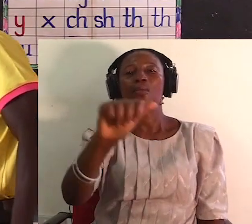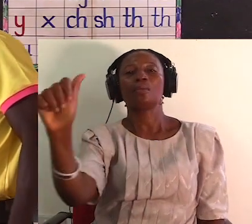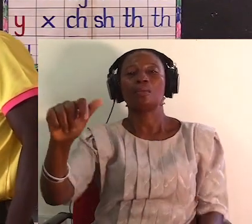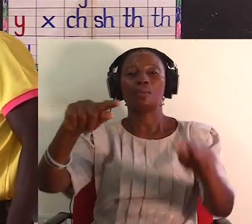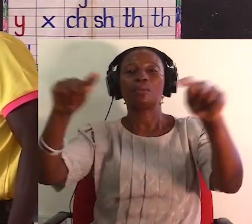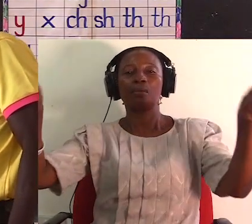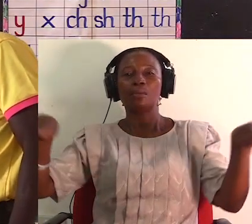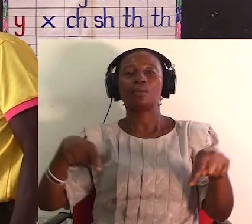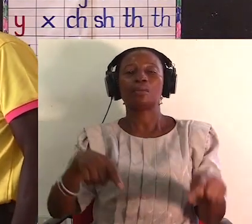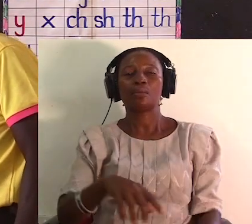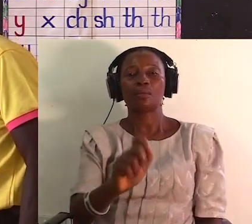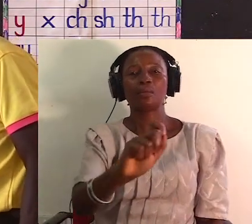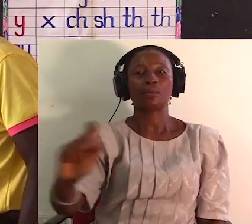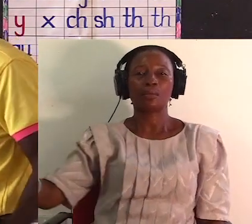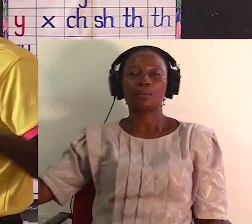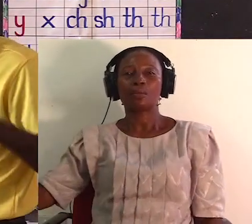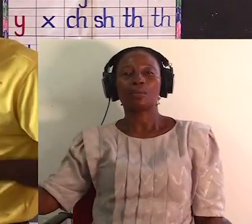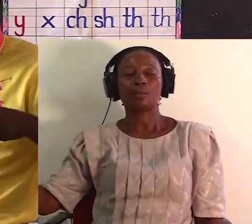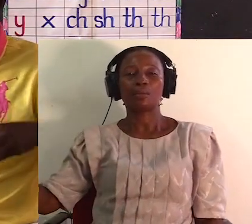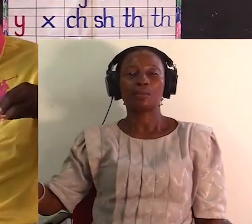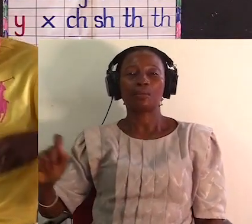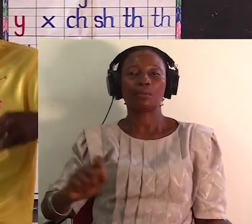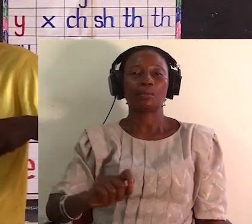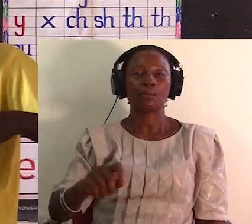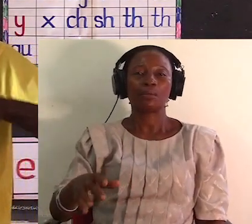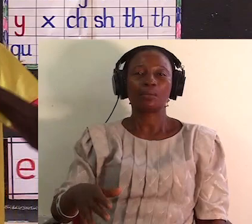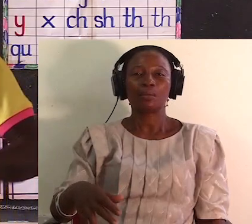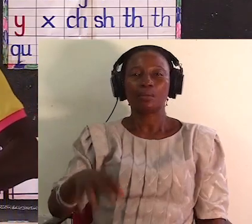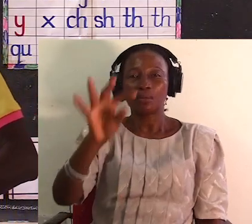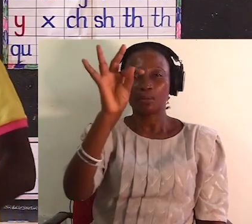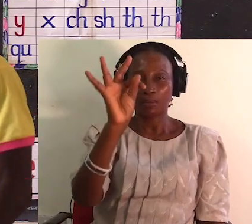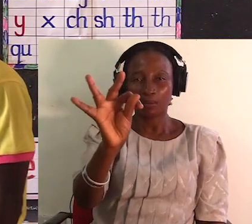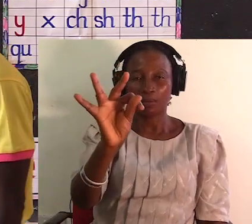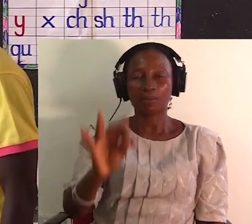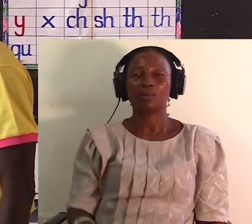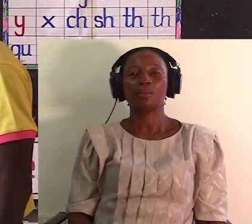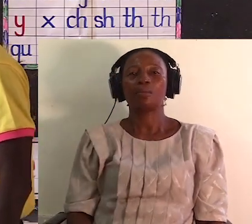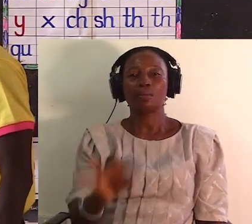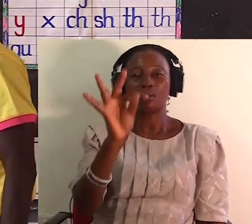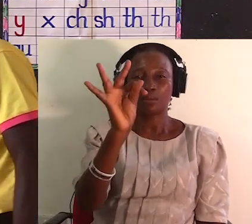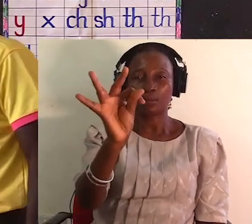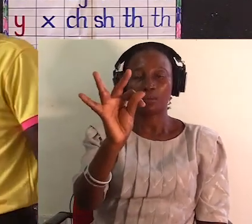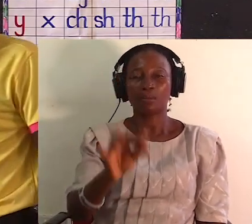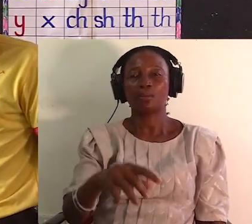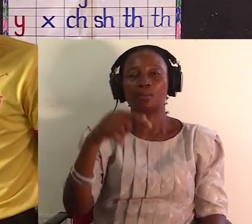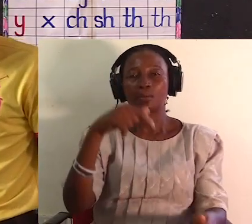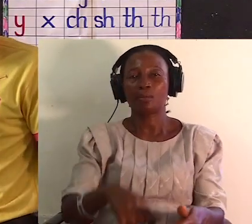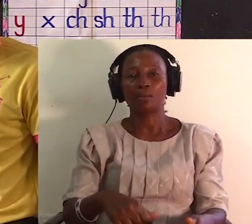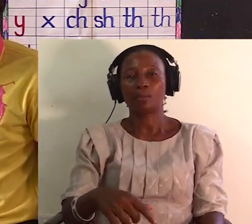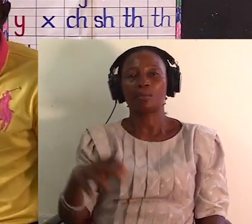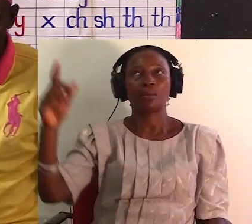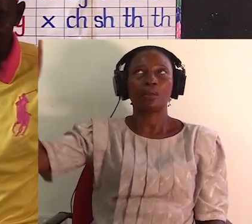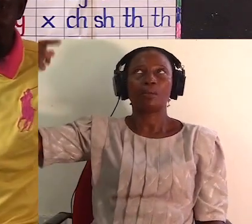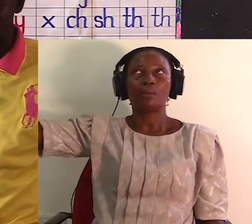The other one, write the letter sound we are learning just now, that is F, as